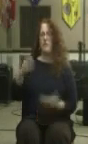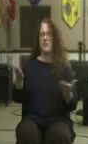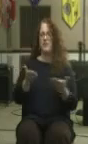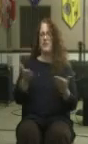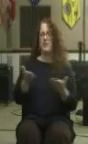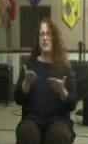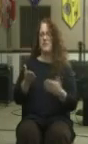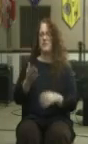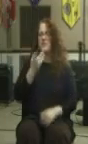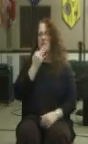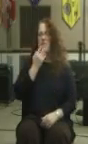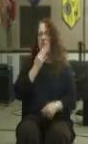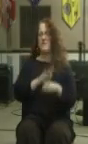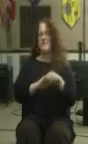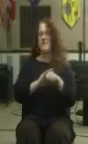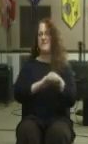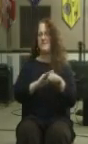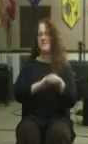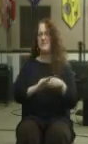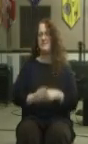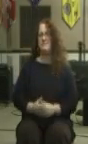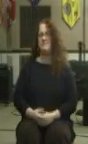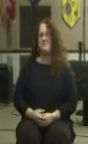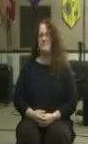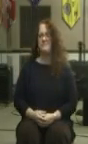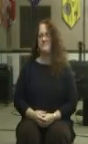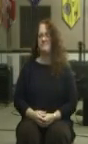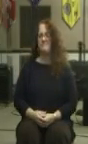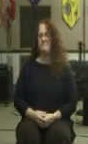Yes, all of you in here are racist.